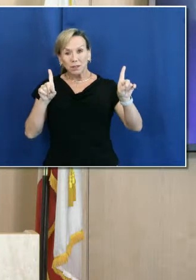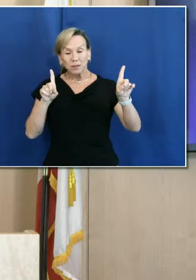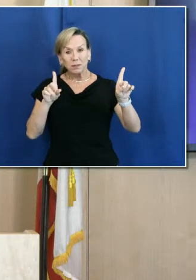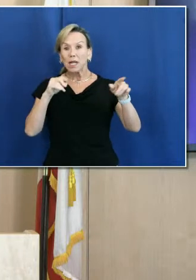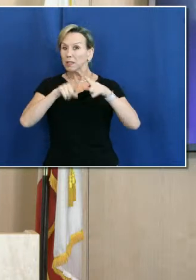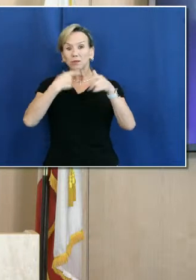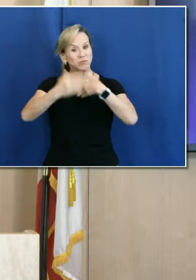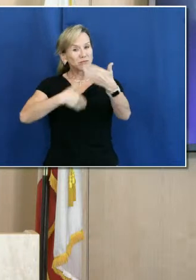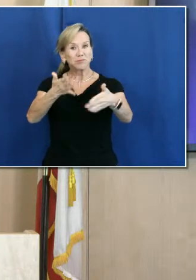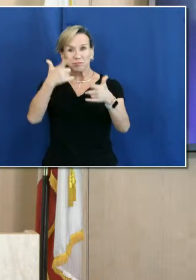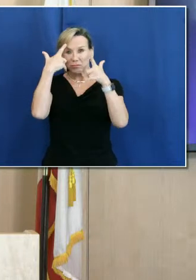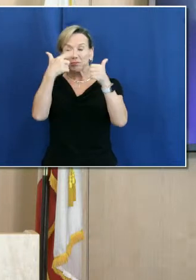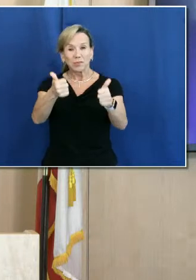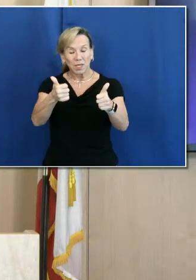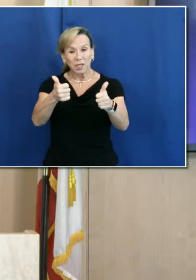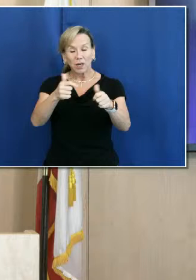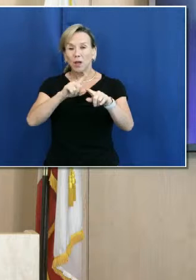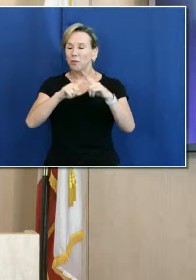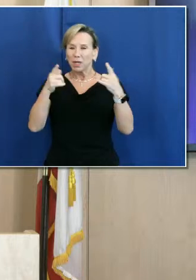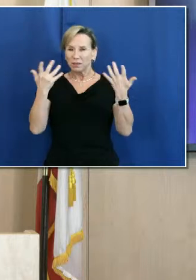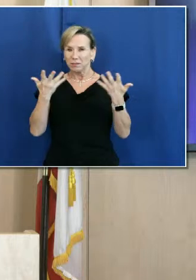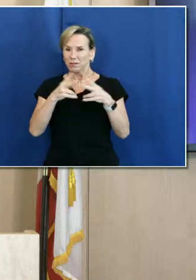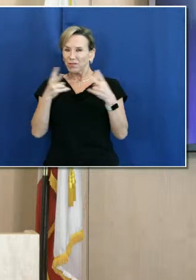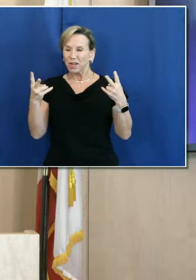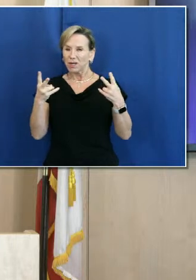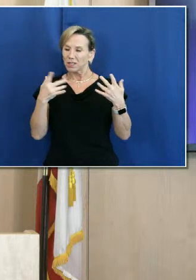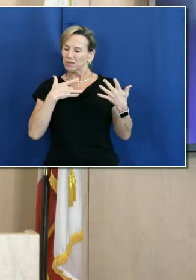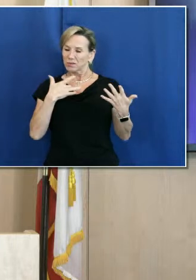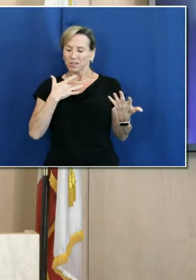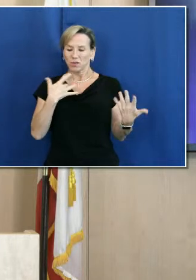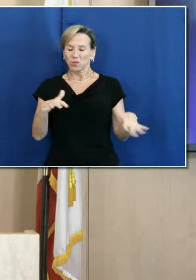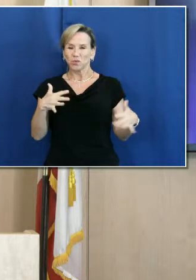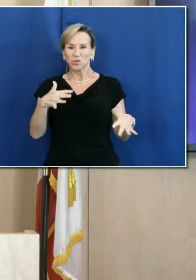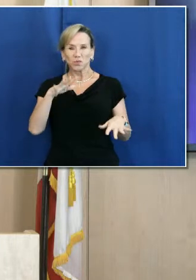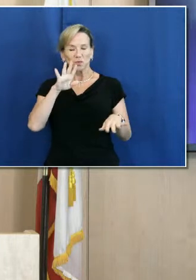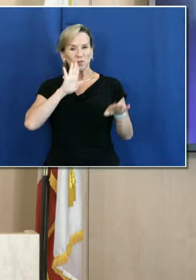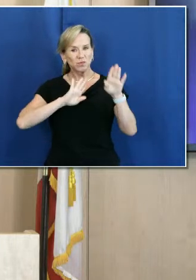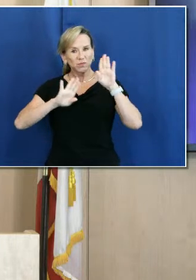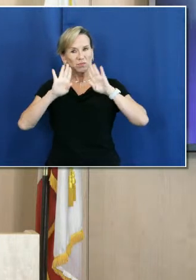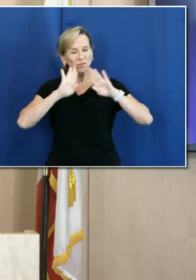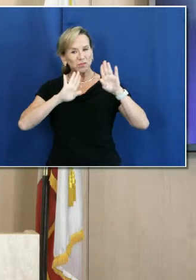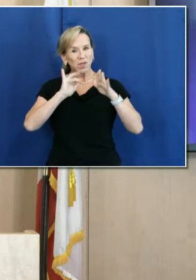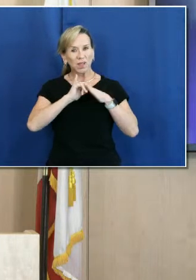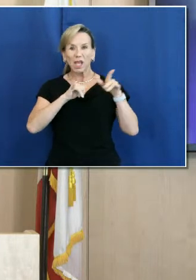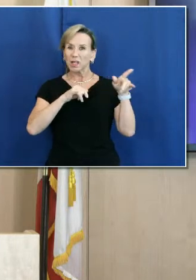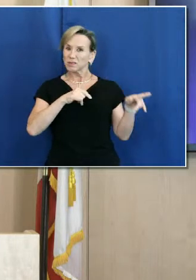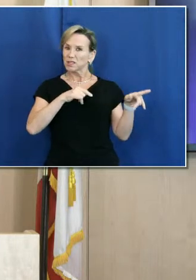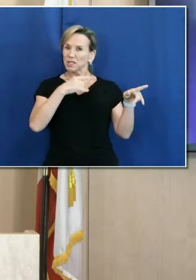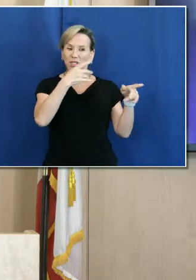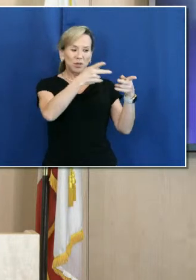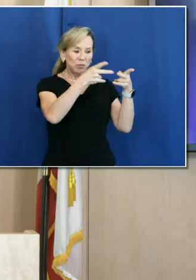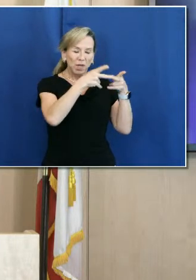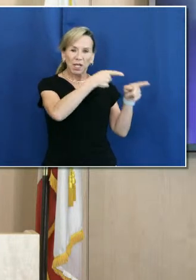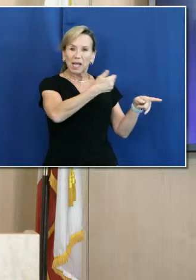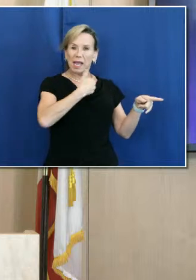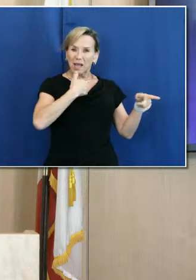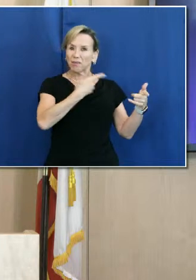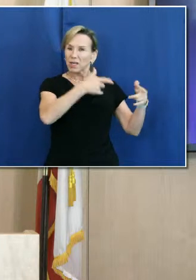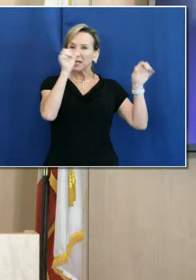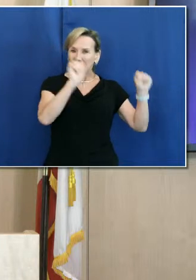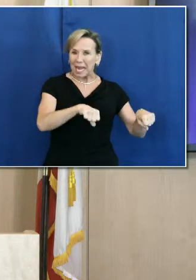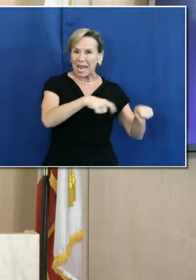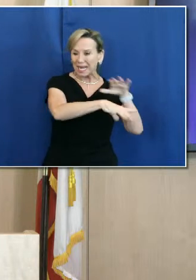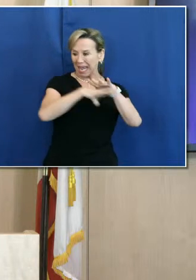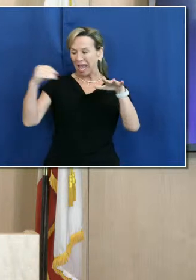forward. And so it is very frustrating and very disconcerting to have an entity who has the capacity and ability to gather in a